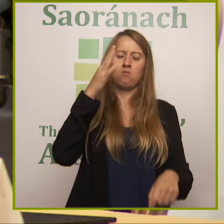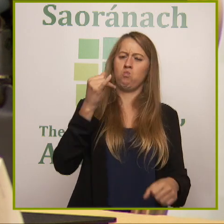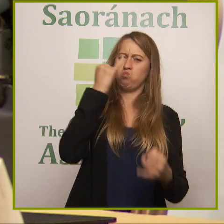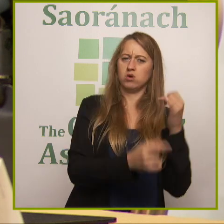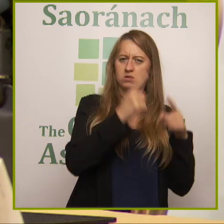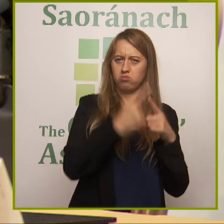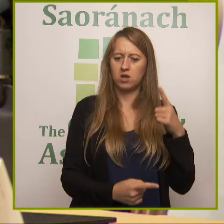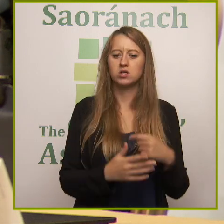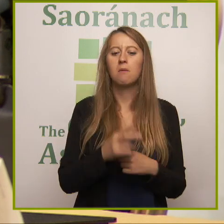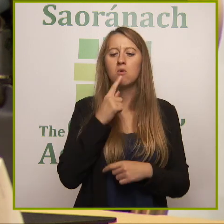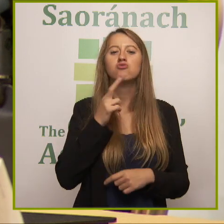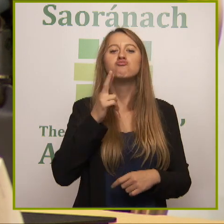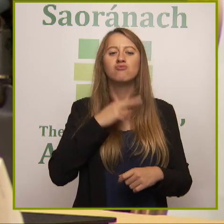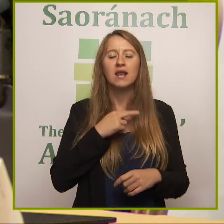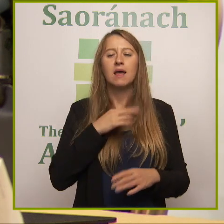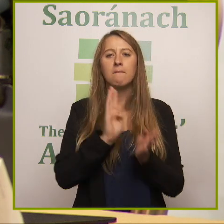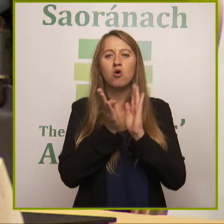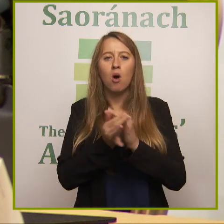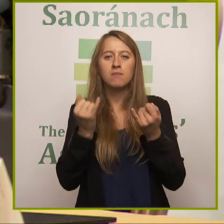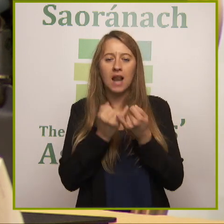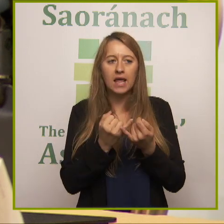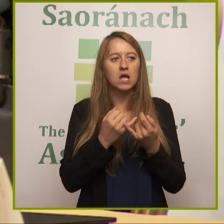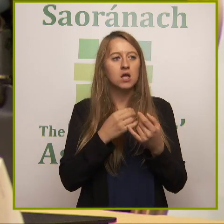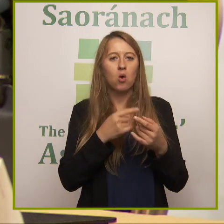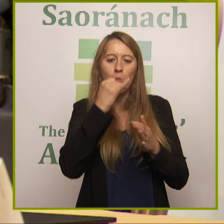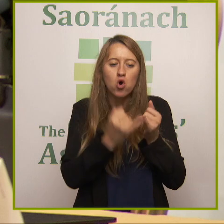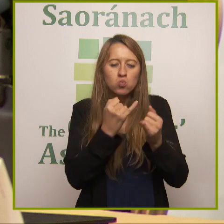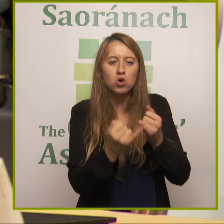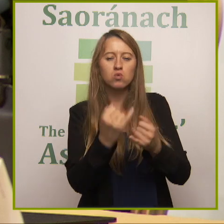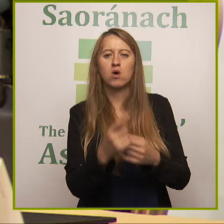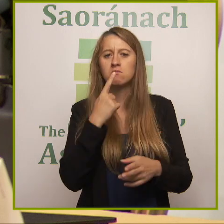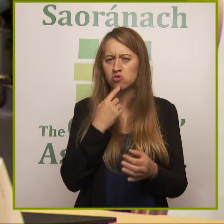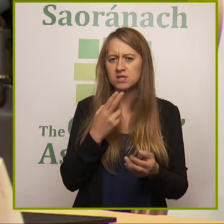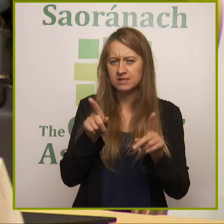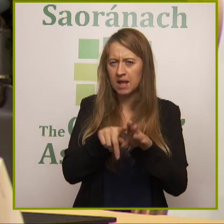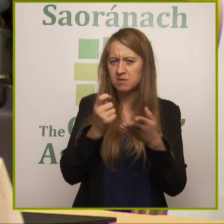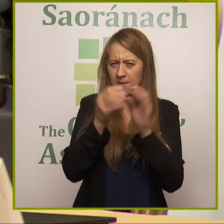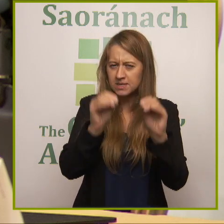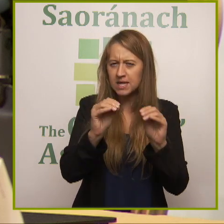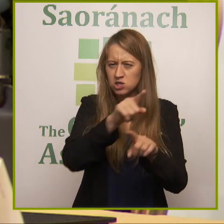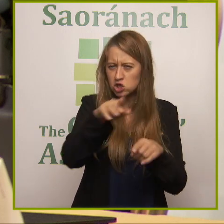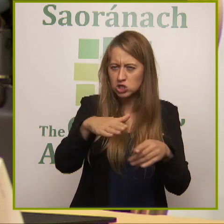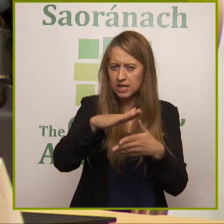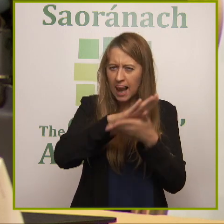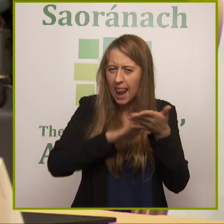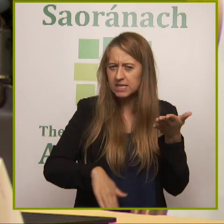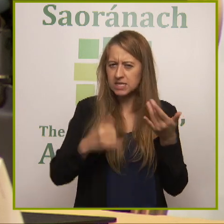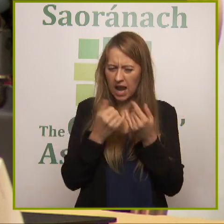it's kind of just gradually worsened. So it's kind of like teaching you a lesson in terms of force to not like do this as